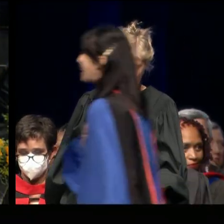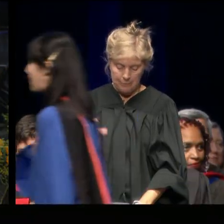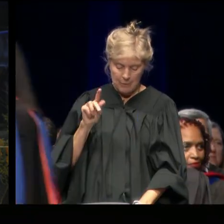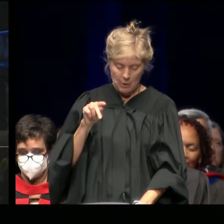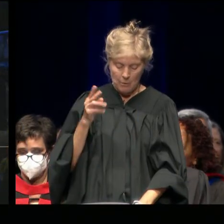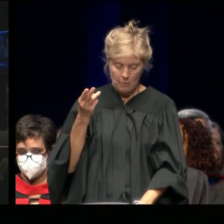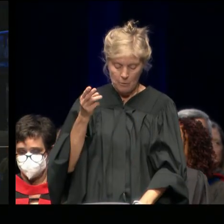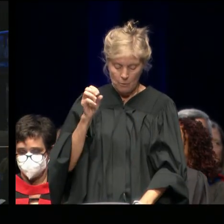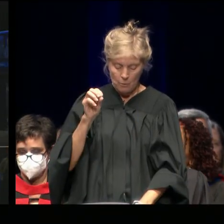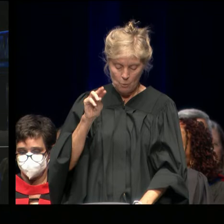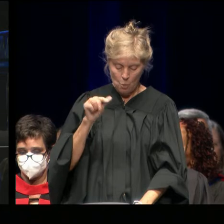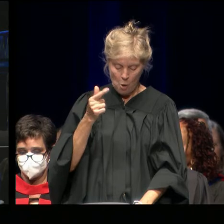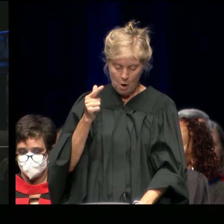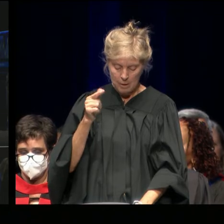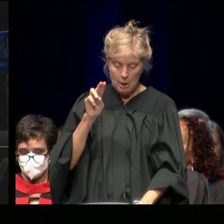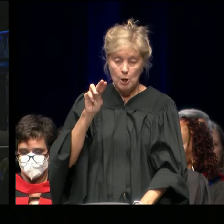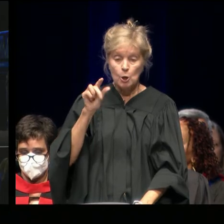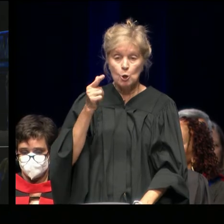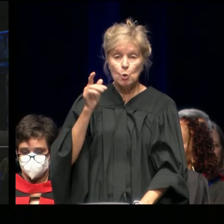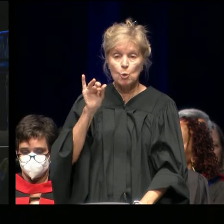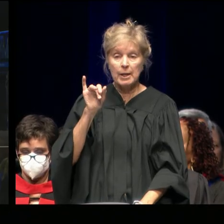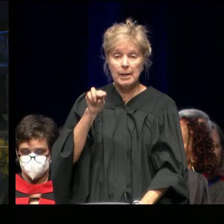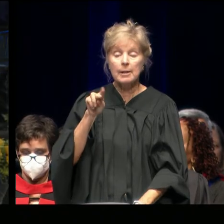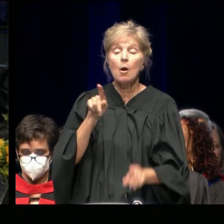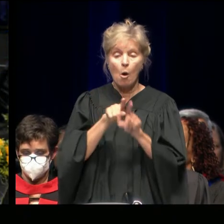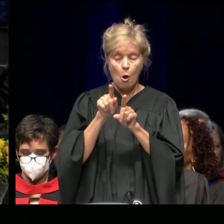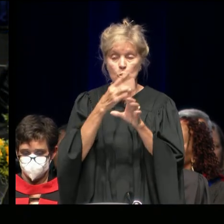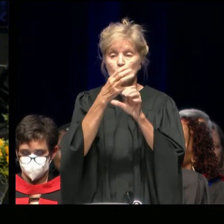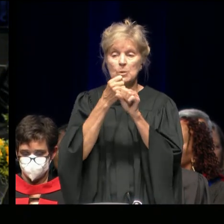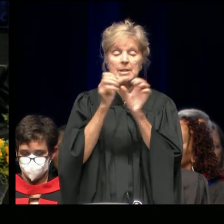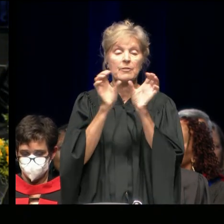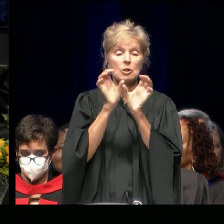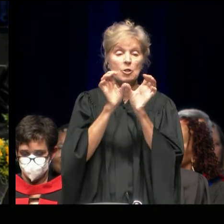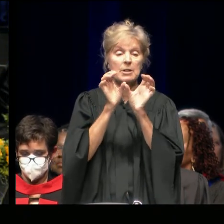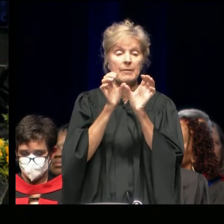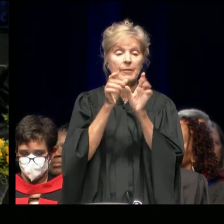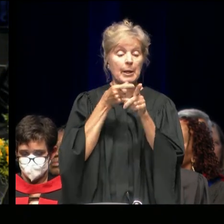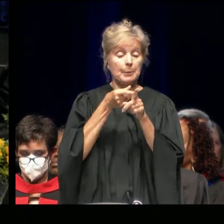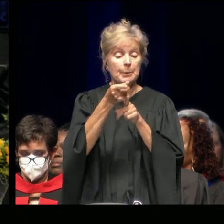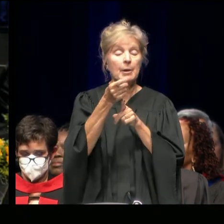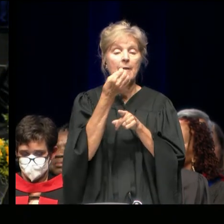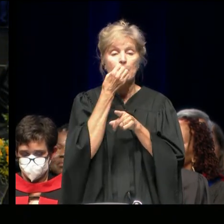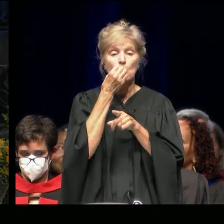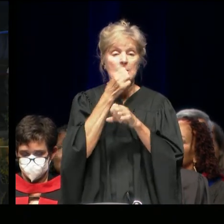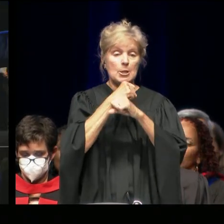Phuong Nguyen, who is also receiving a certificate in food security.